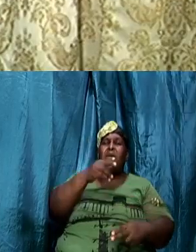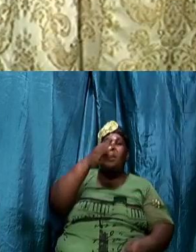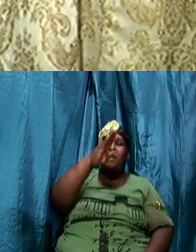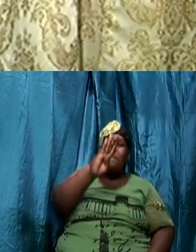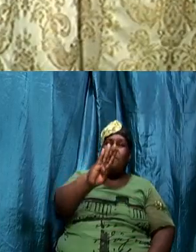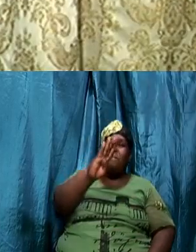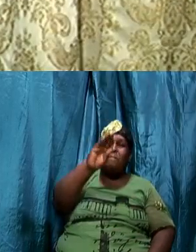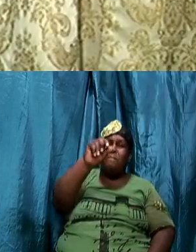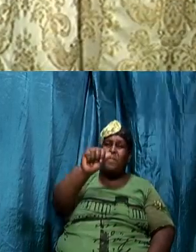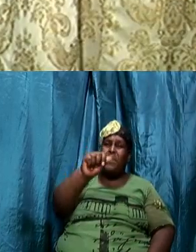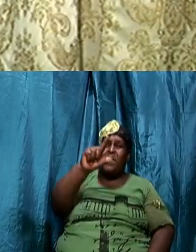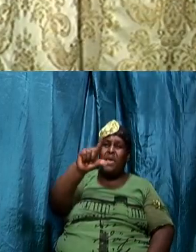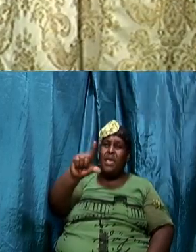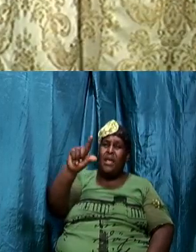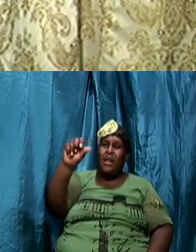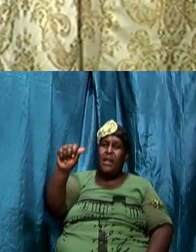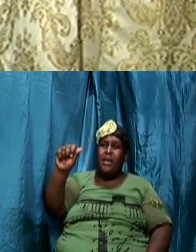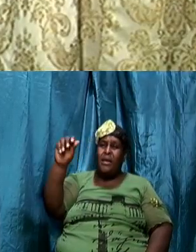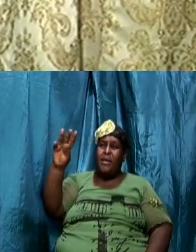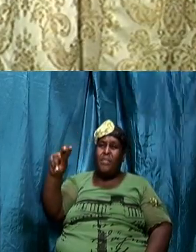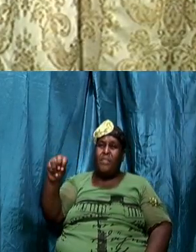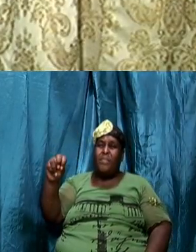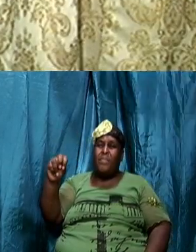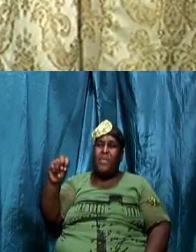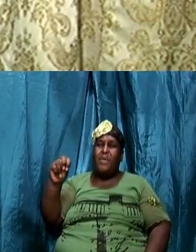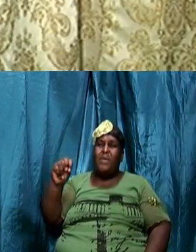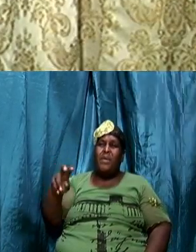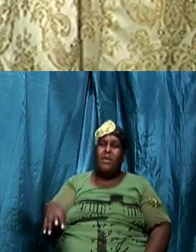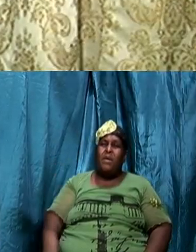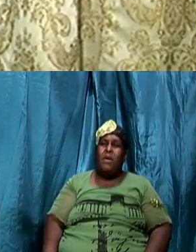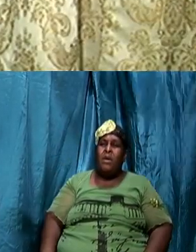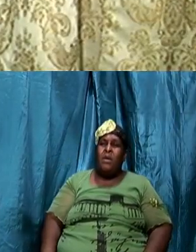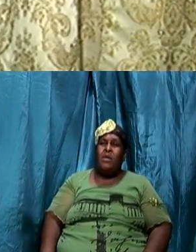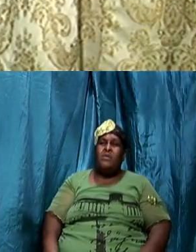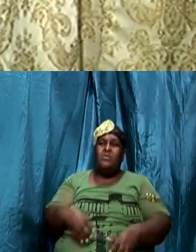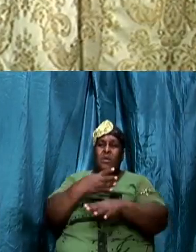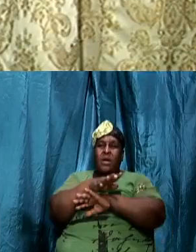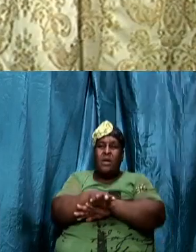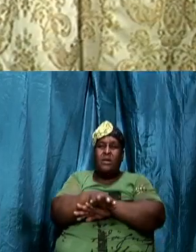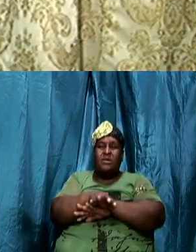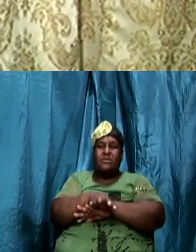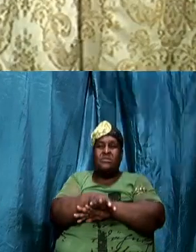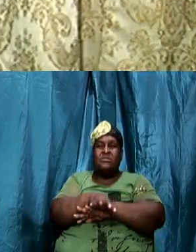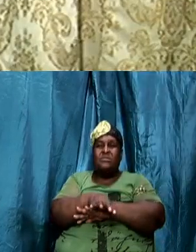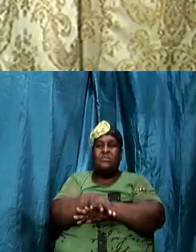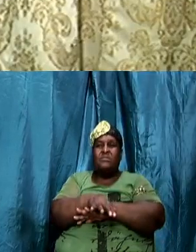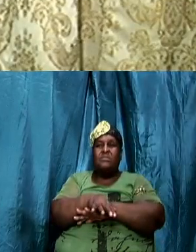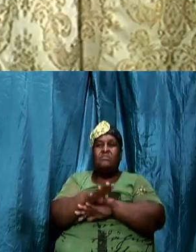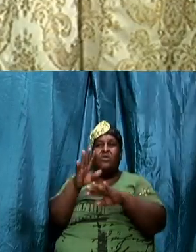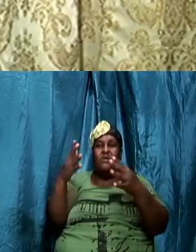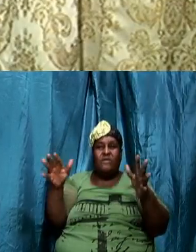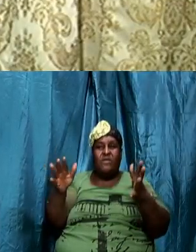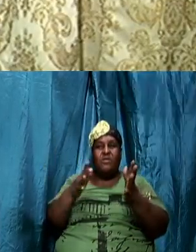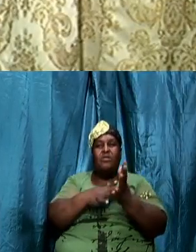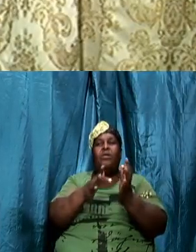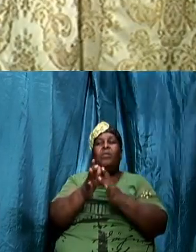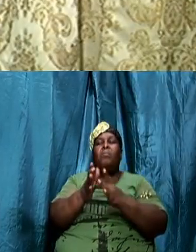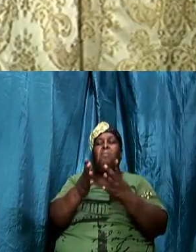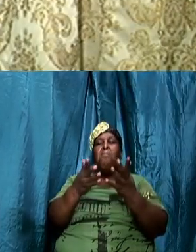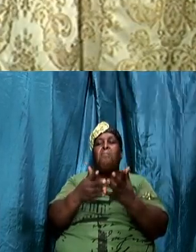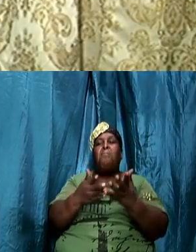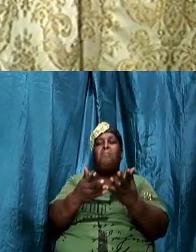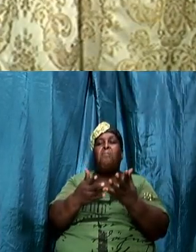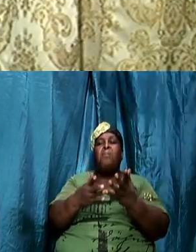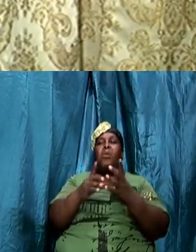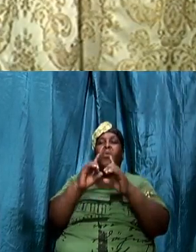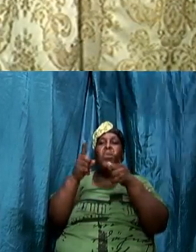to read it. Don't let the night pass and we don't read through. So tonight, we are going to finish Bible study and you are going to capture it and you are going to